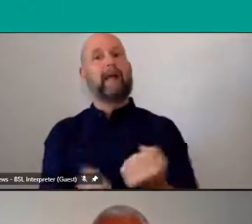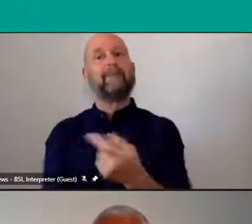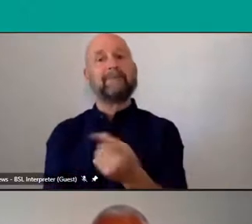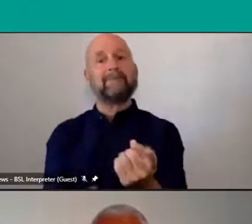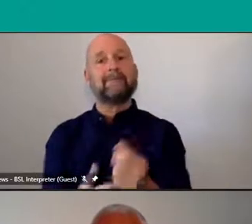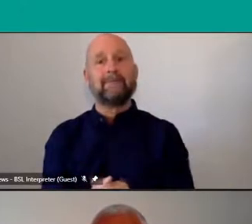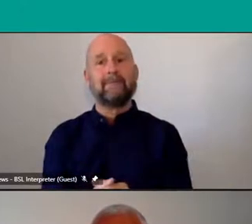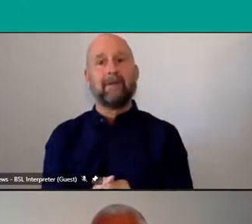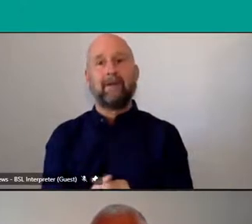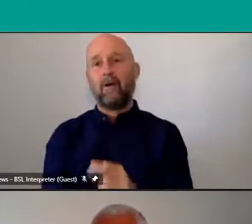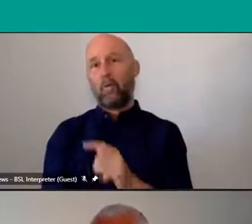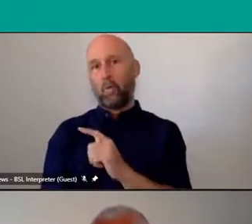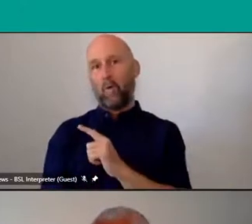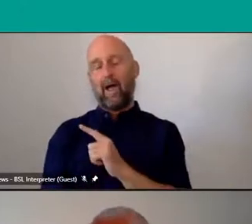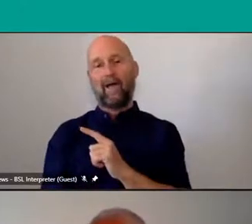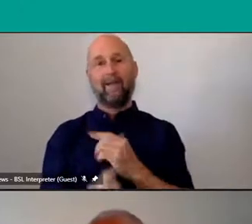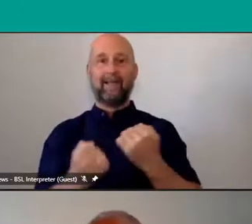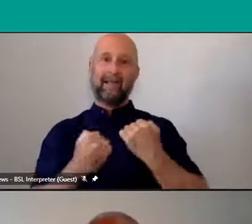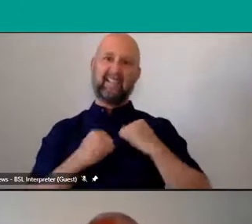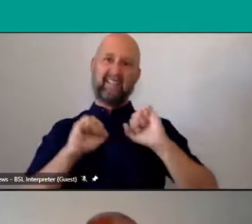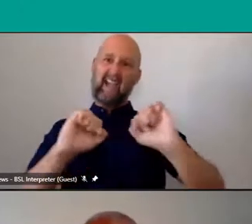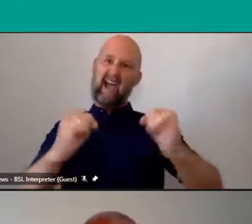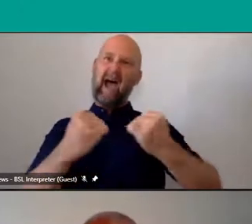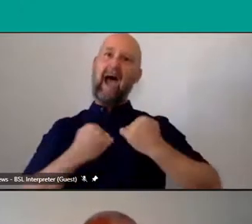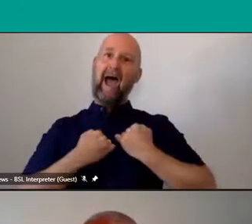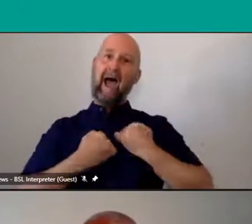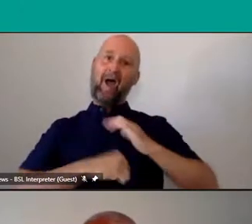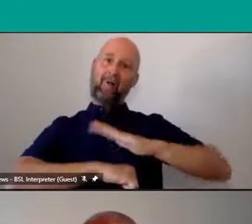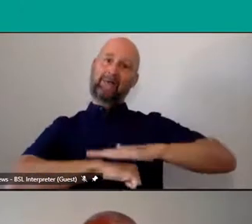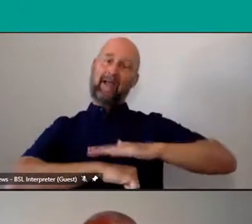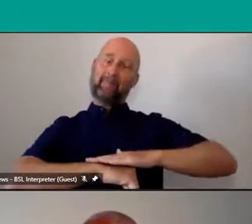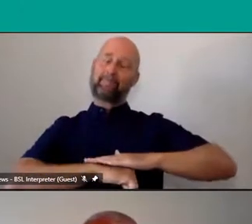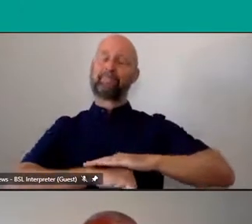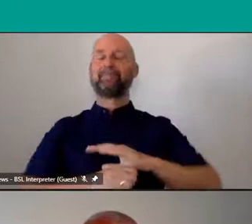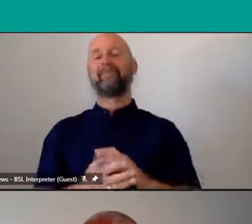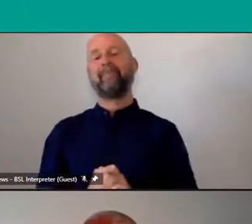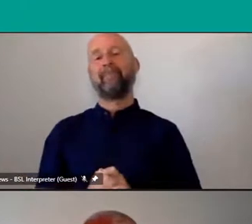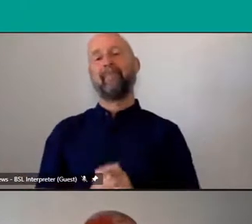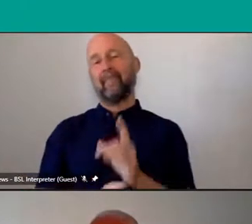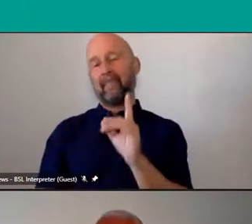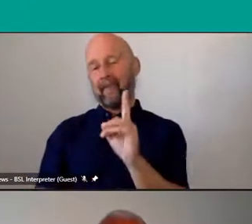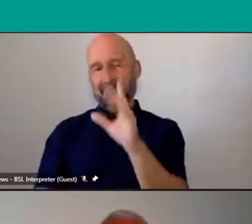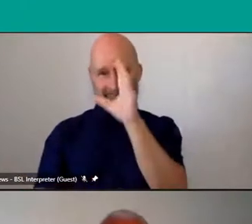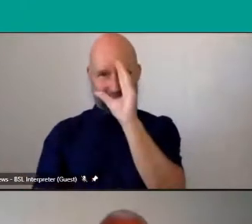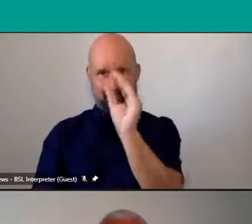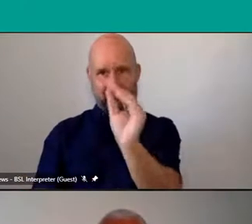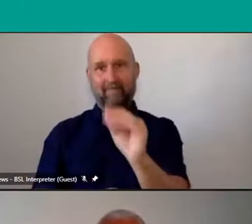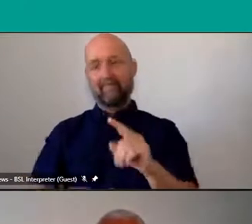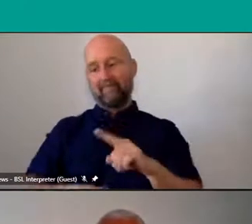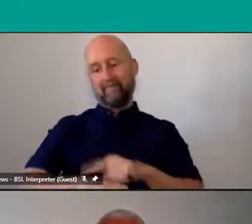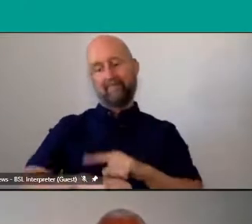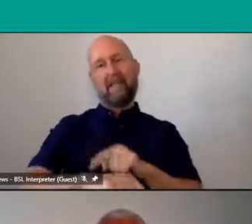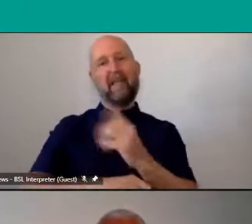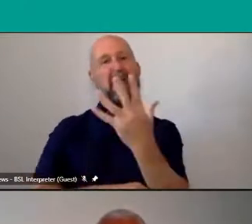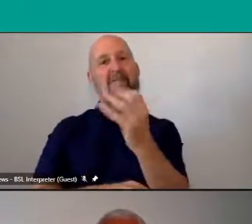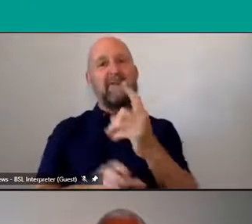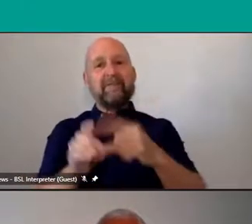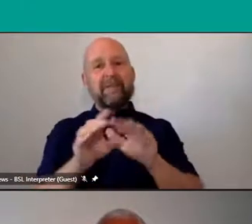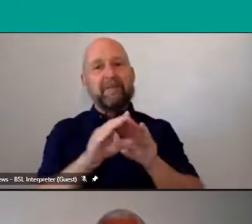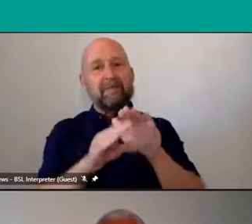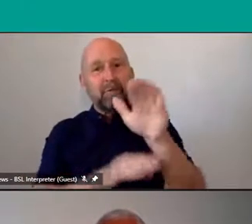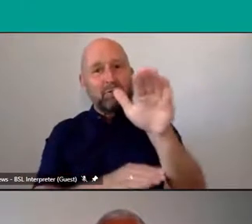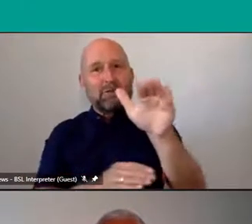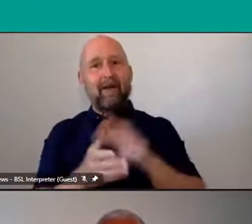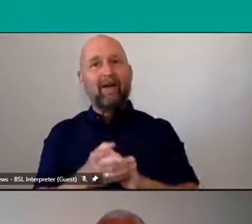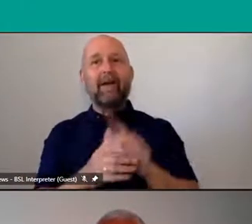because now is our time. I'll leave you on this, that in 50 years' time, historians will